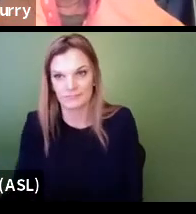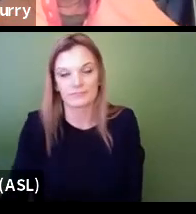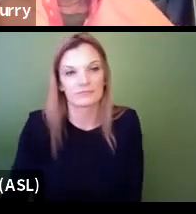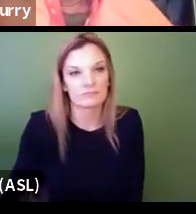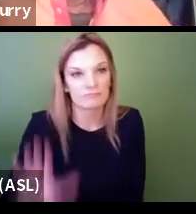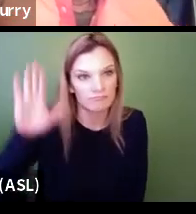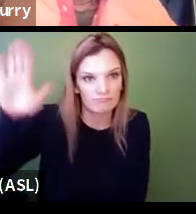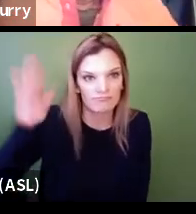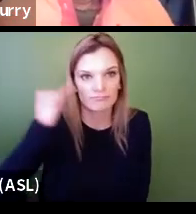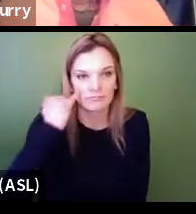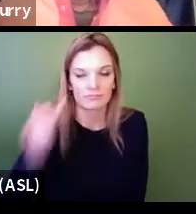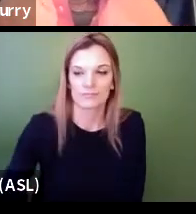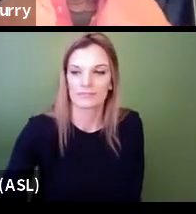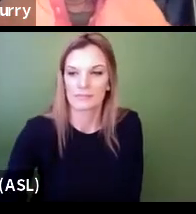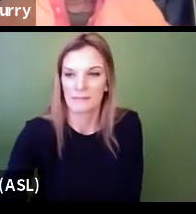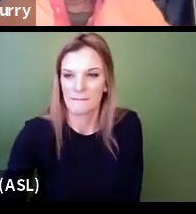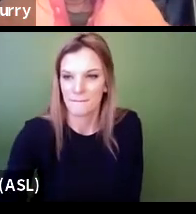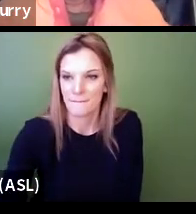hand.